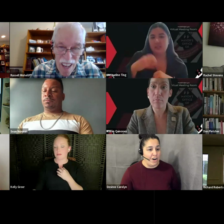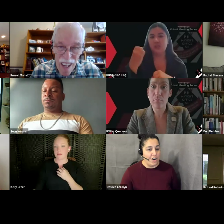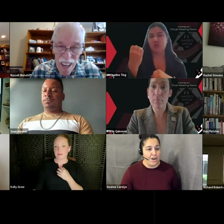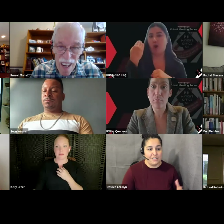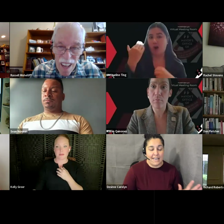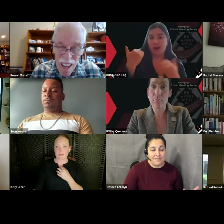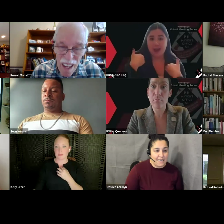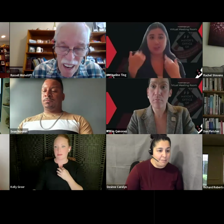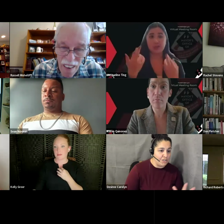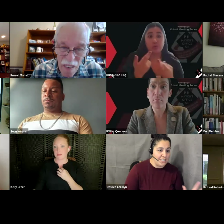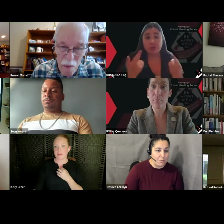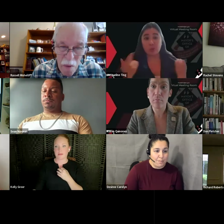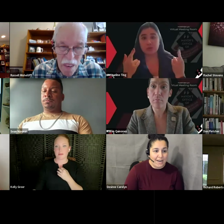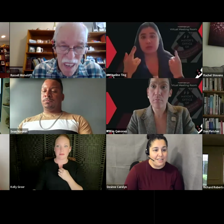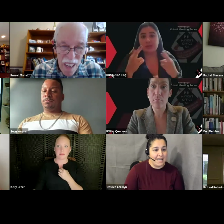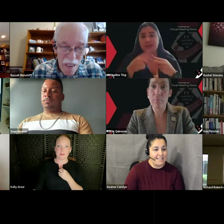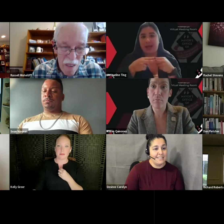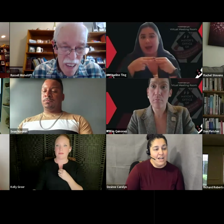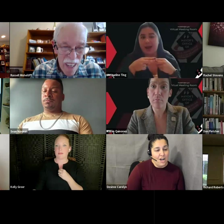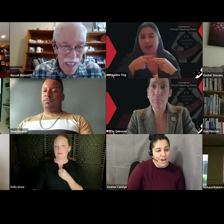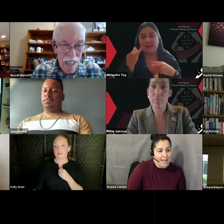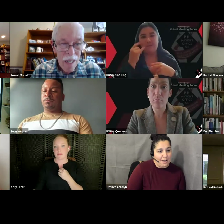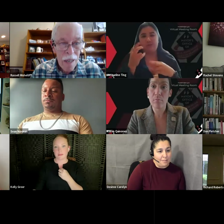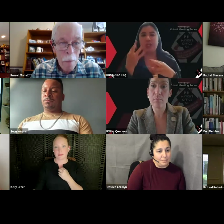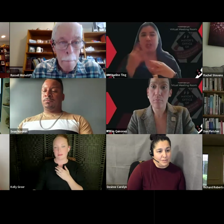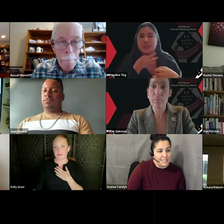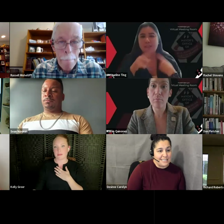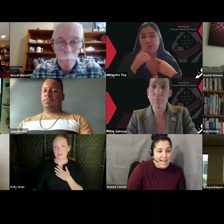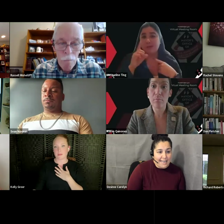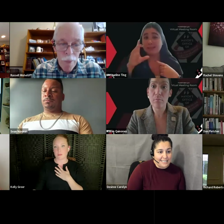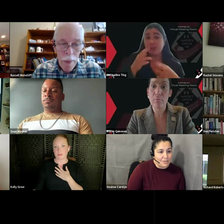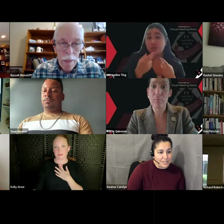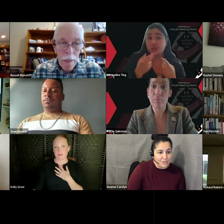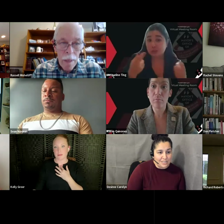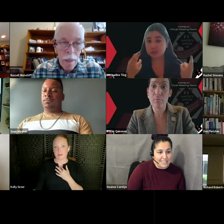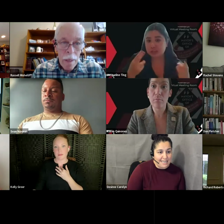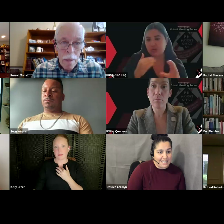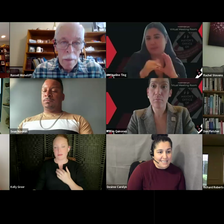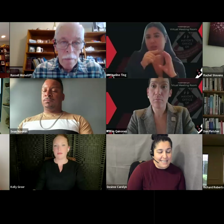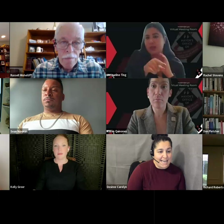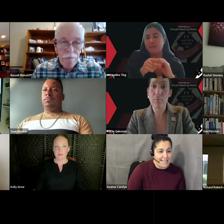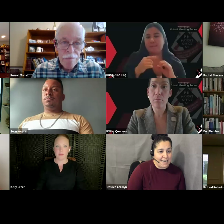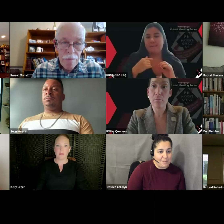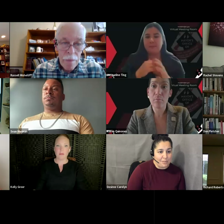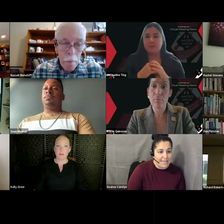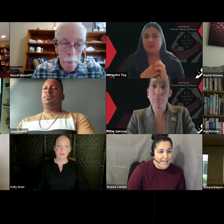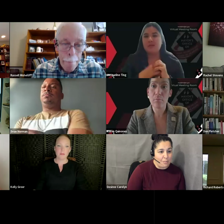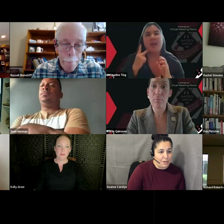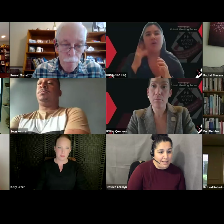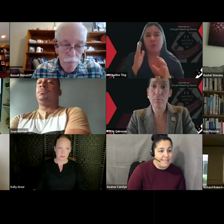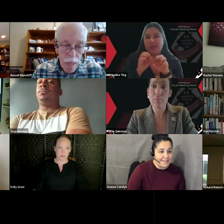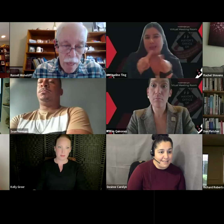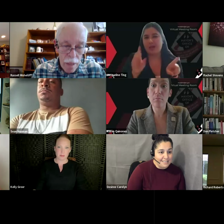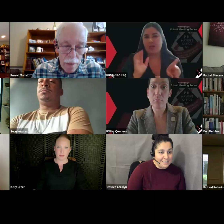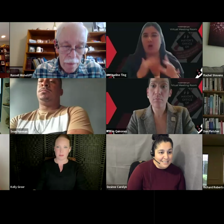Regarding our safety, emergency preparedness, the slides, the resources, anything like that that we can help